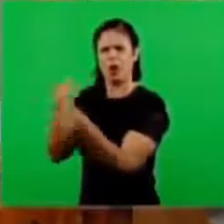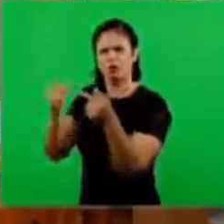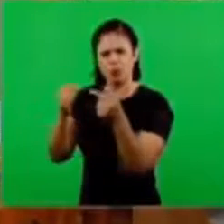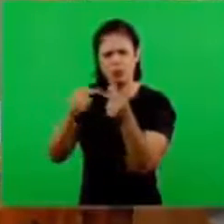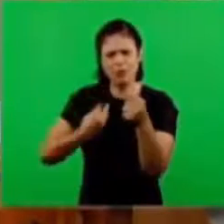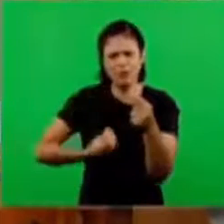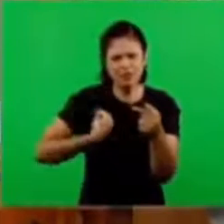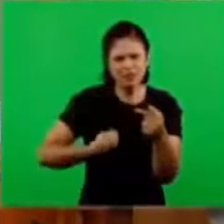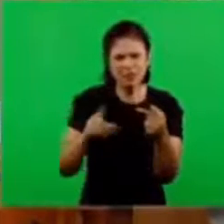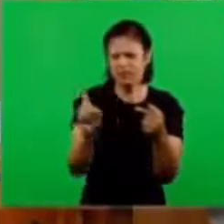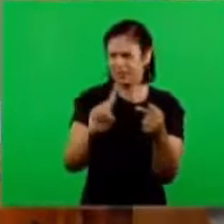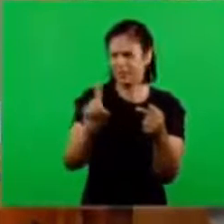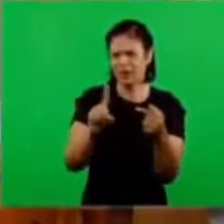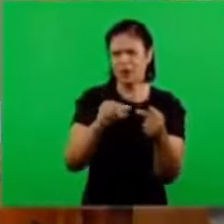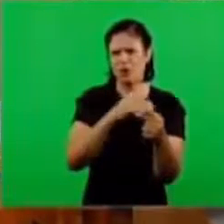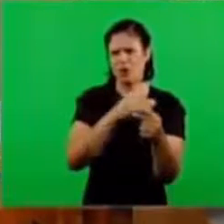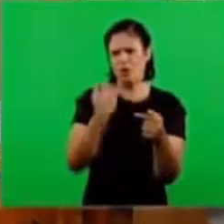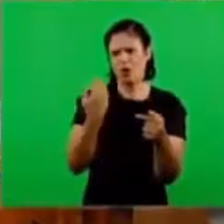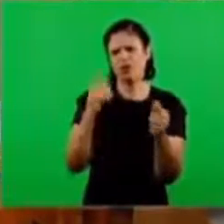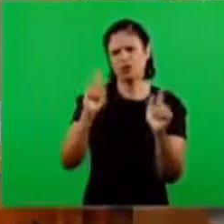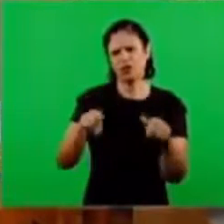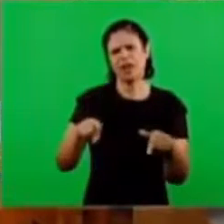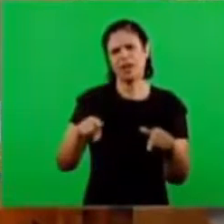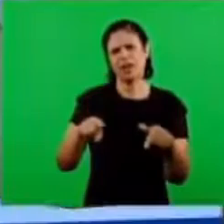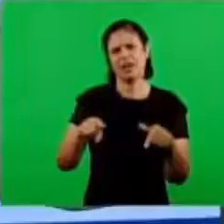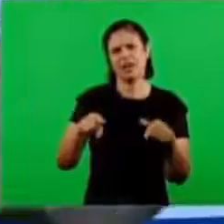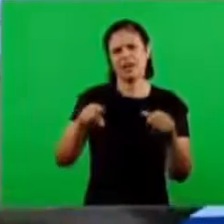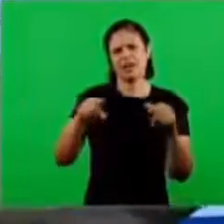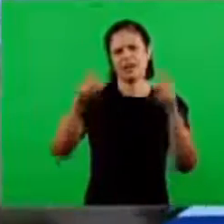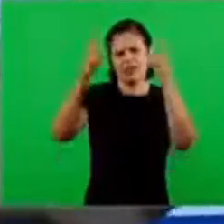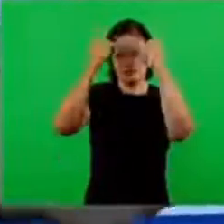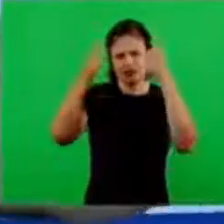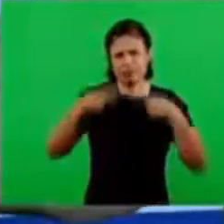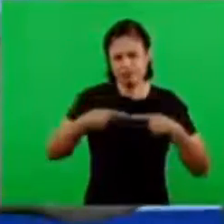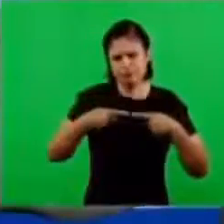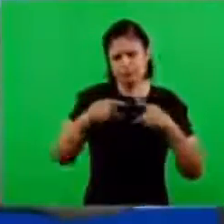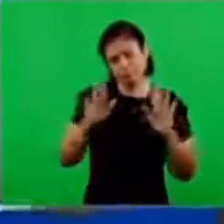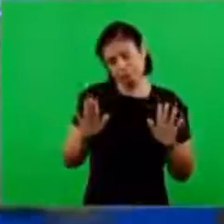is death life? No. Is death...